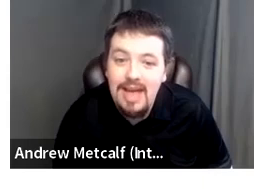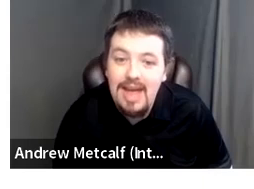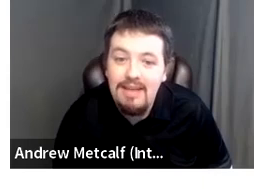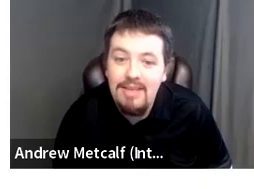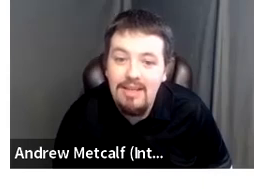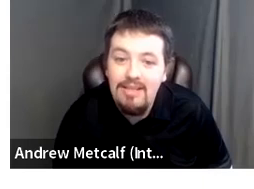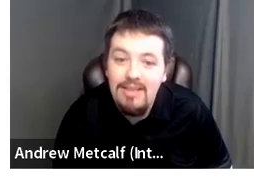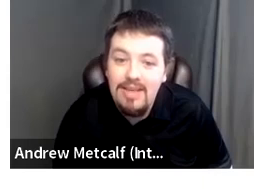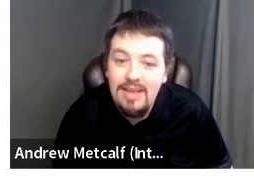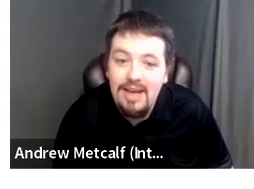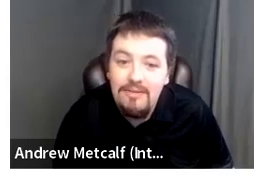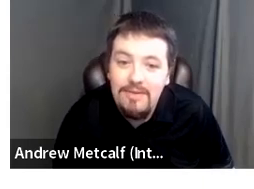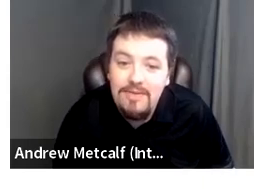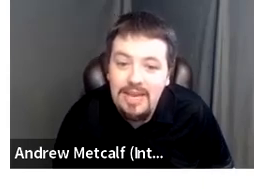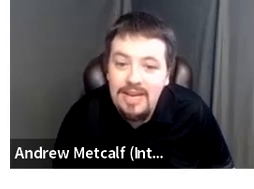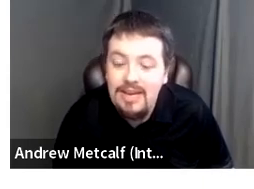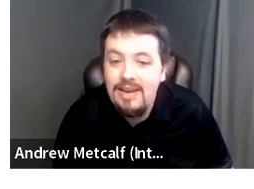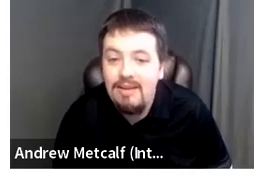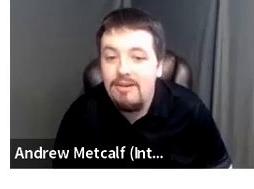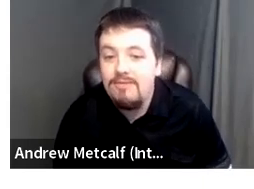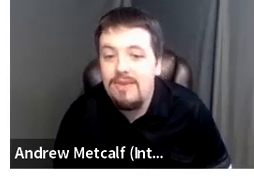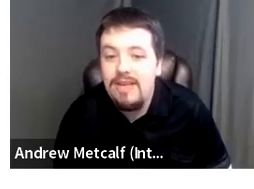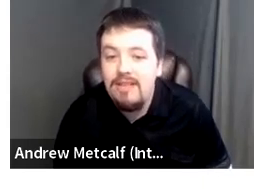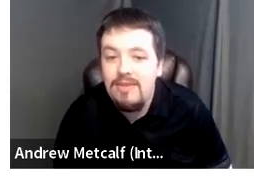Because ASL